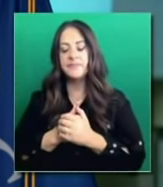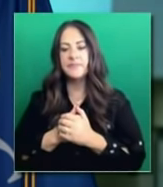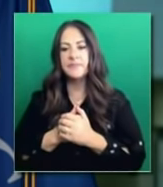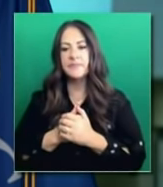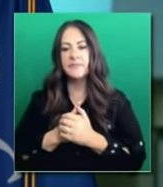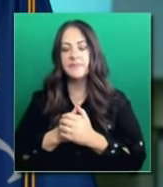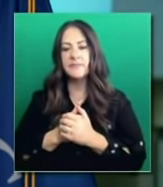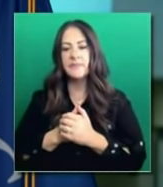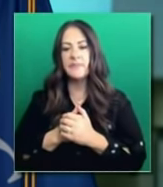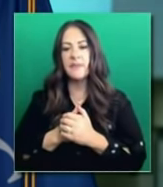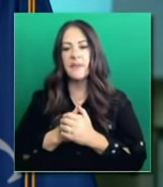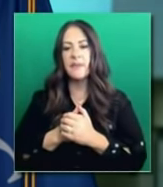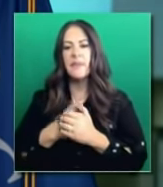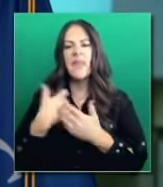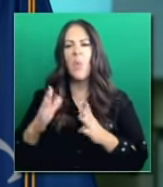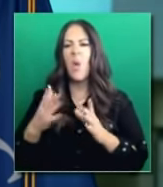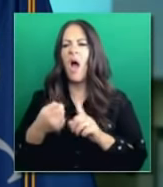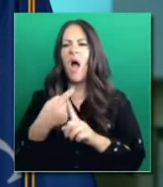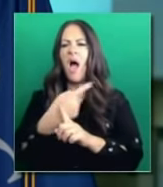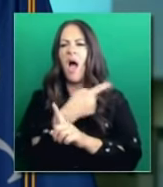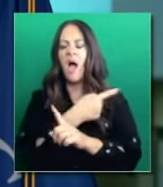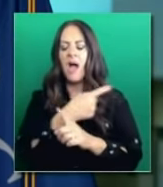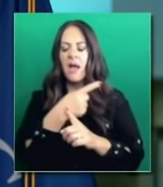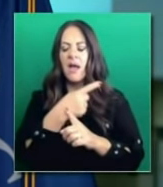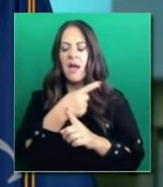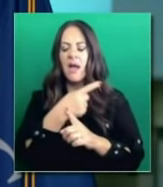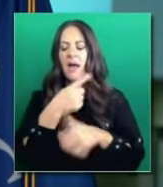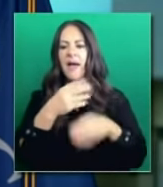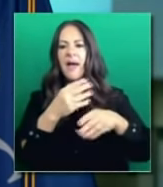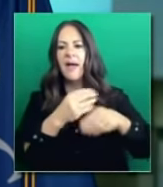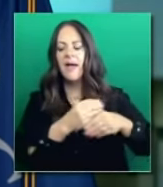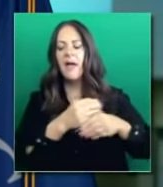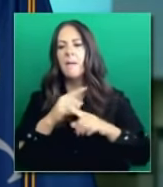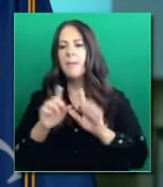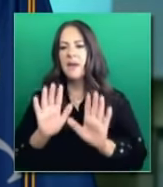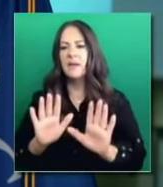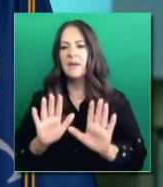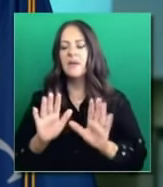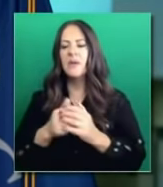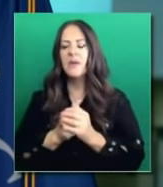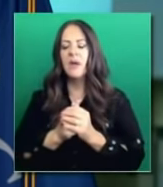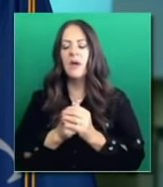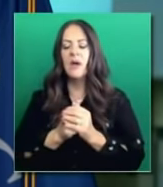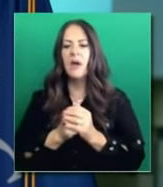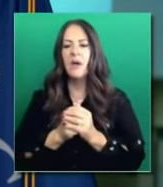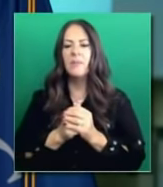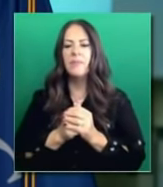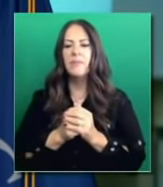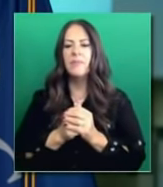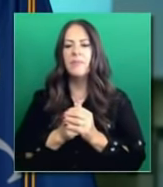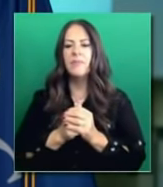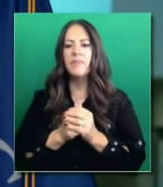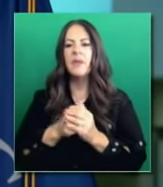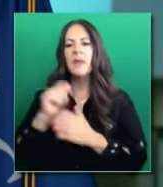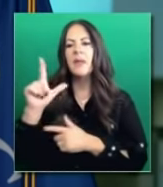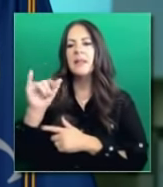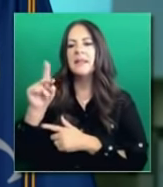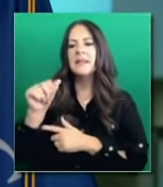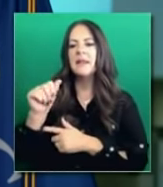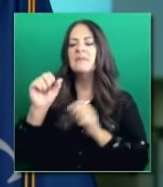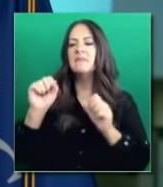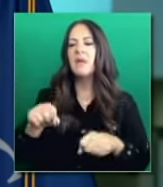too far into the details before we socialize them with the legislature more properly, but maybe talk a little bit more because